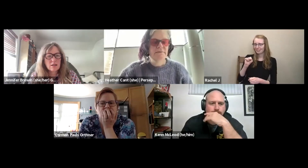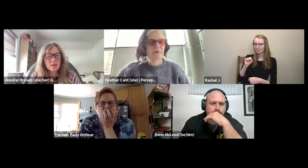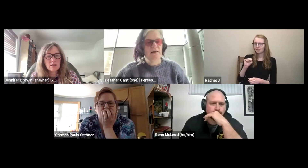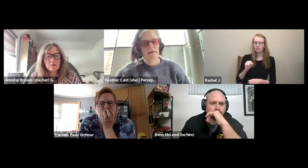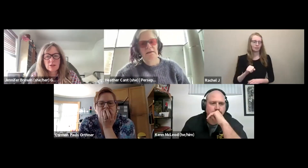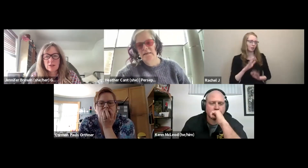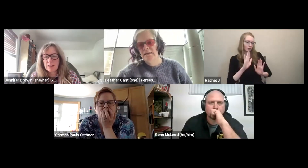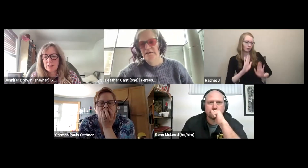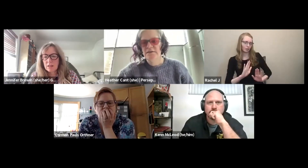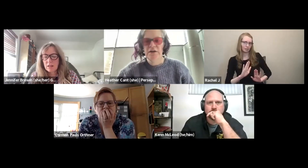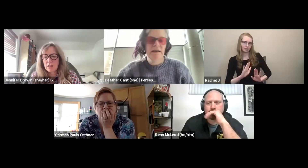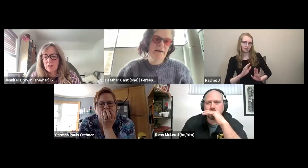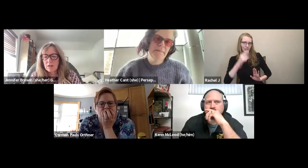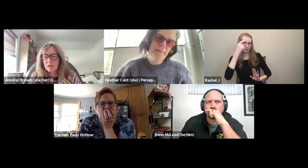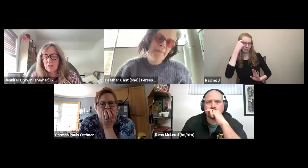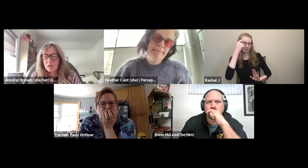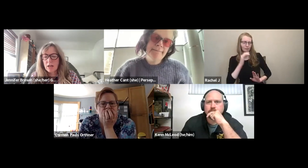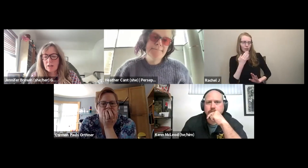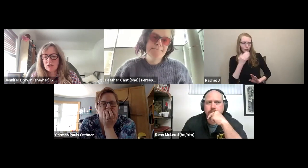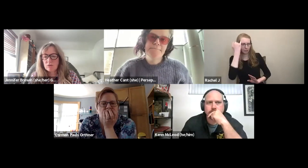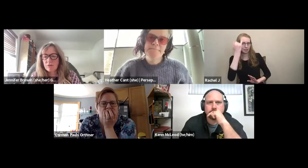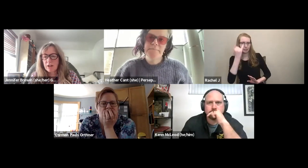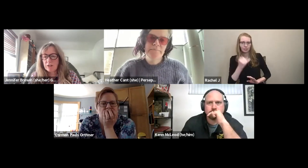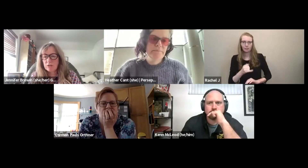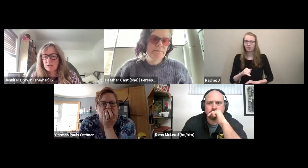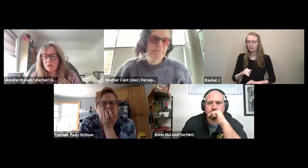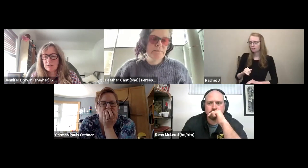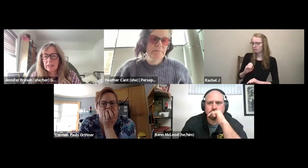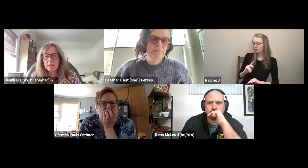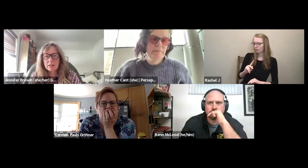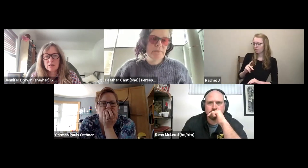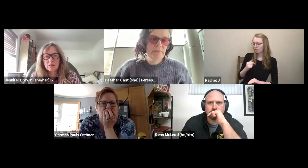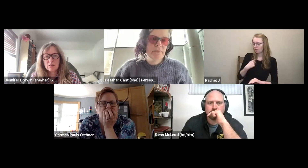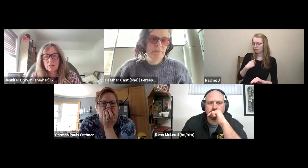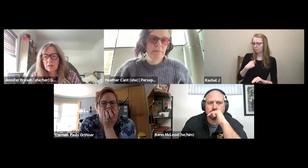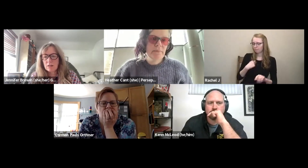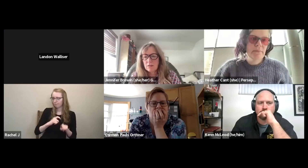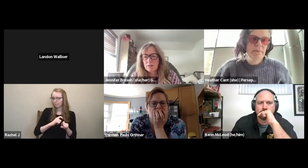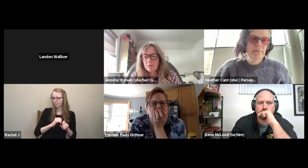Great. I think that's a good idea. Okay, I'll just fire a note to Landon.